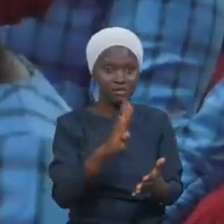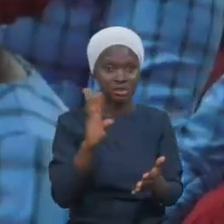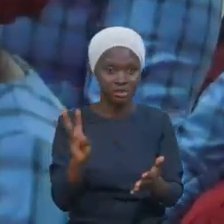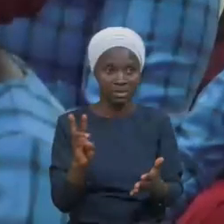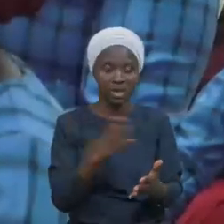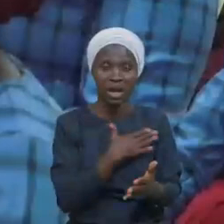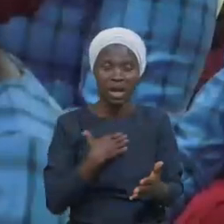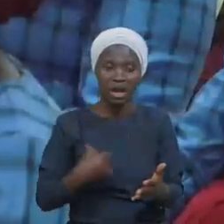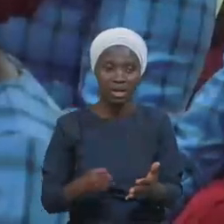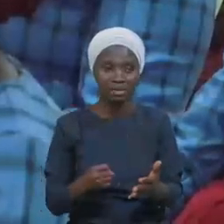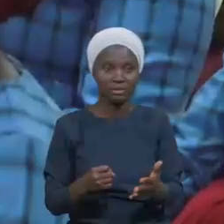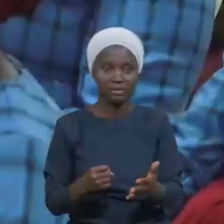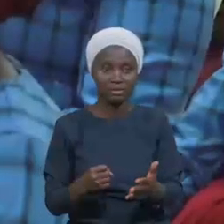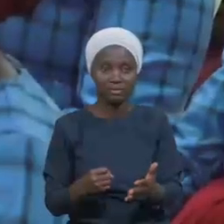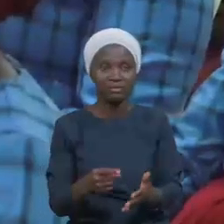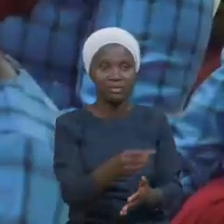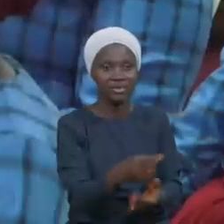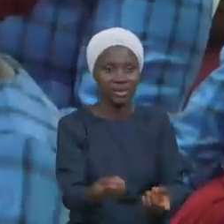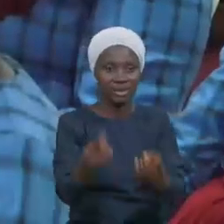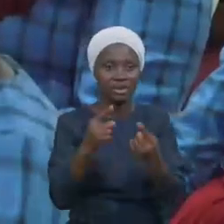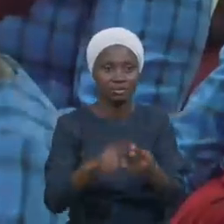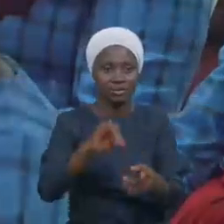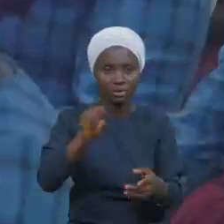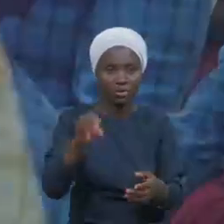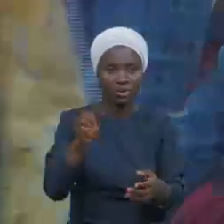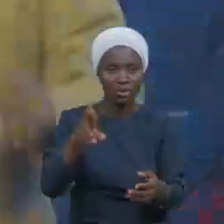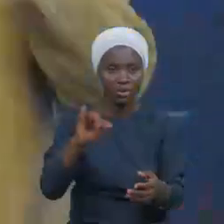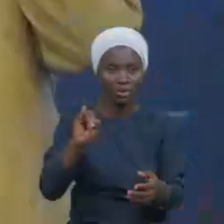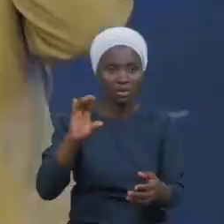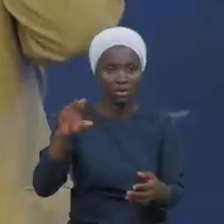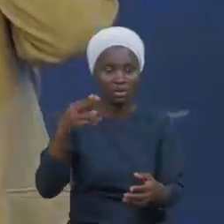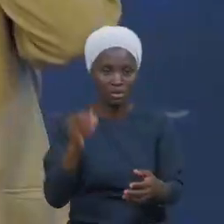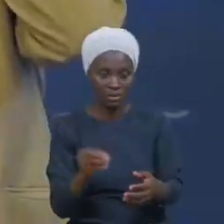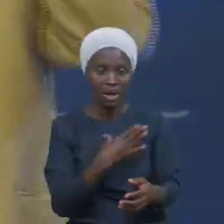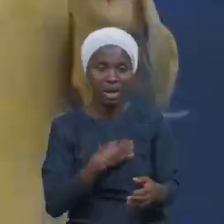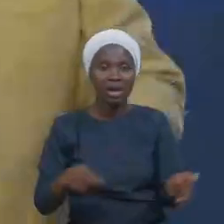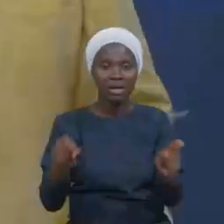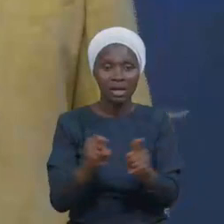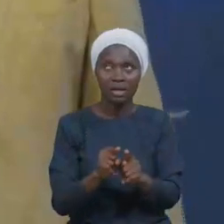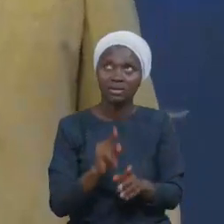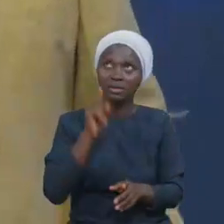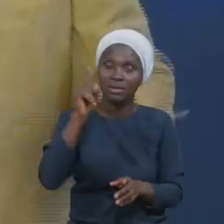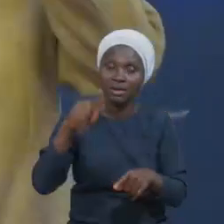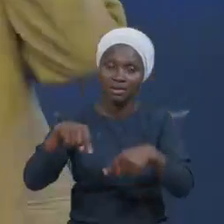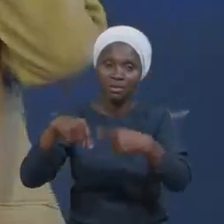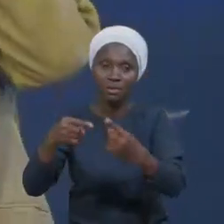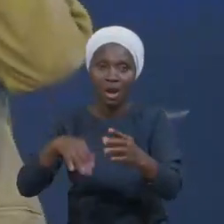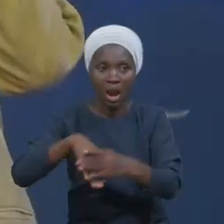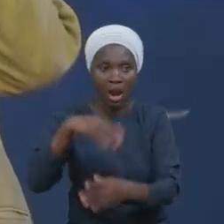he came to Jericho. And as he went out of